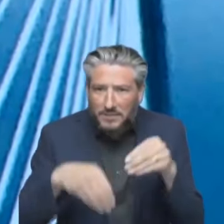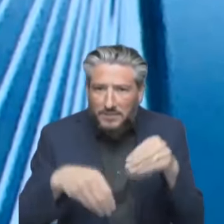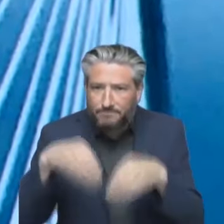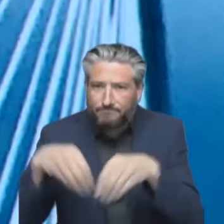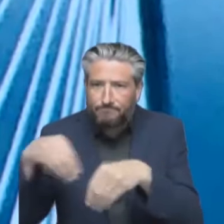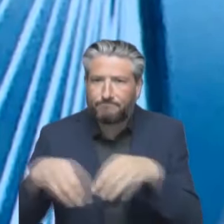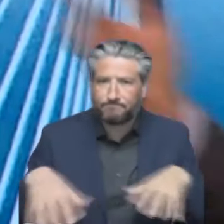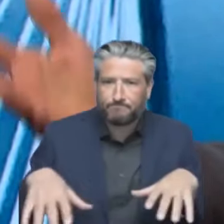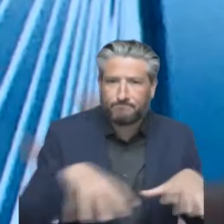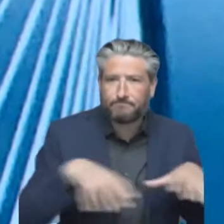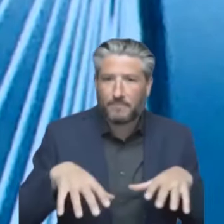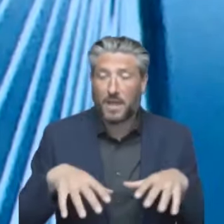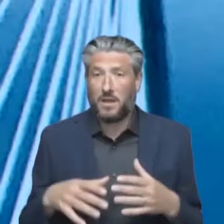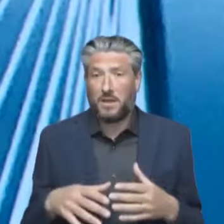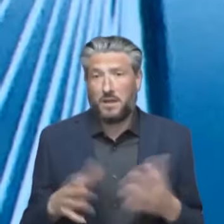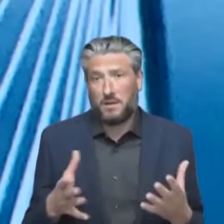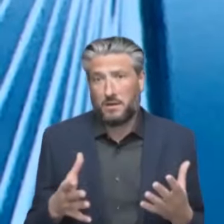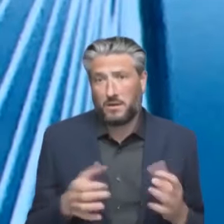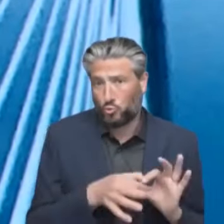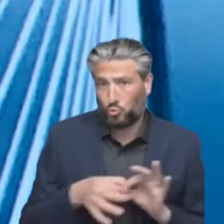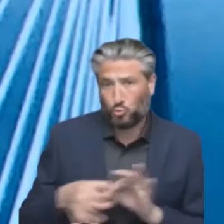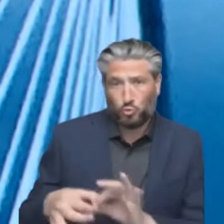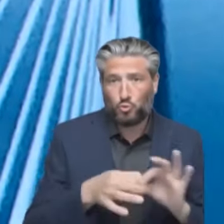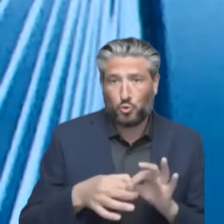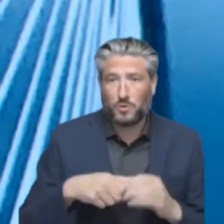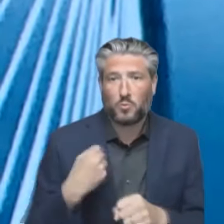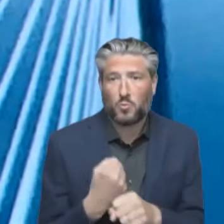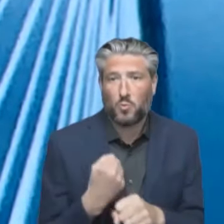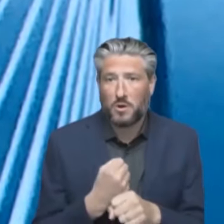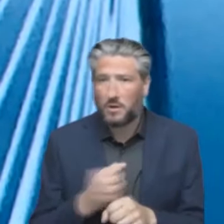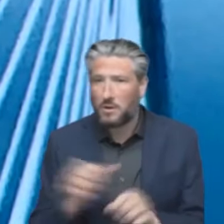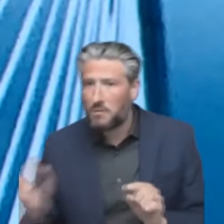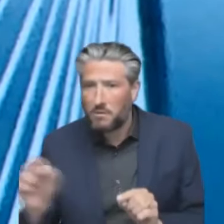strategic reviews between alliance engineering and alliance purchasing to increase